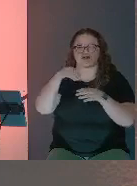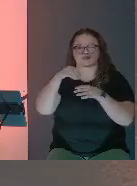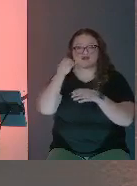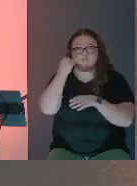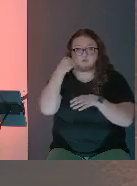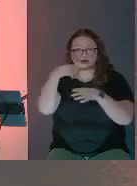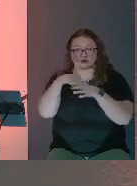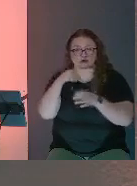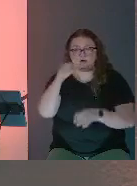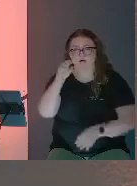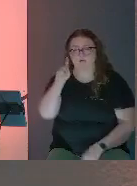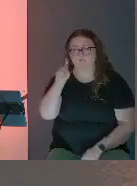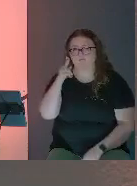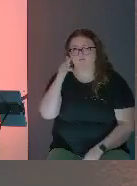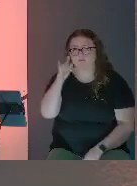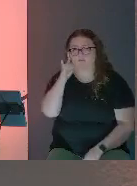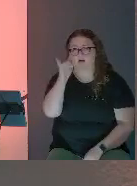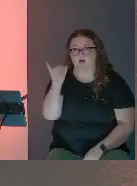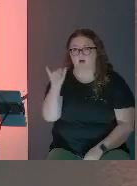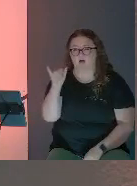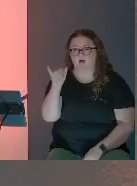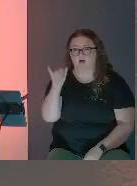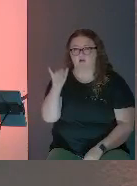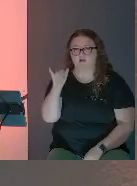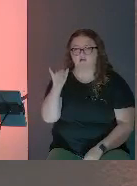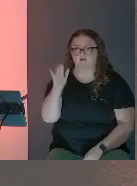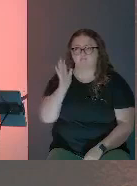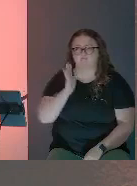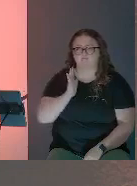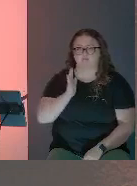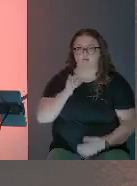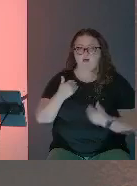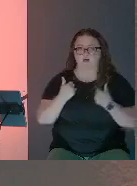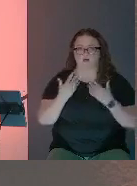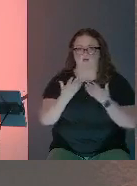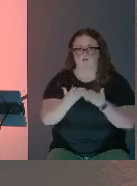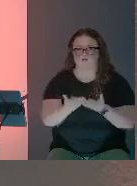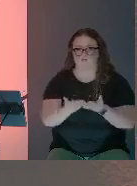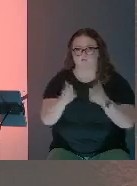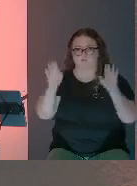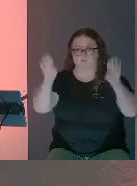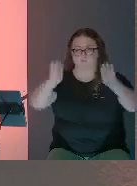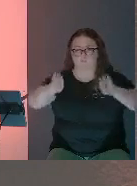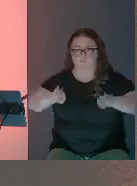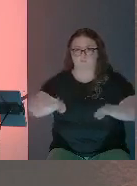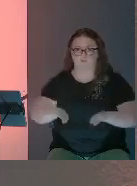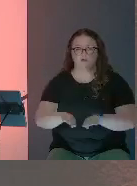there's a huge grotto there where the Greeks believed was the gateway and the opening to hell.